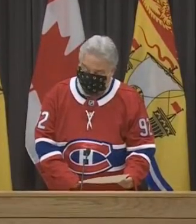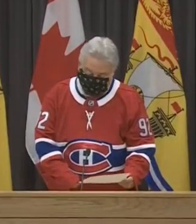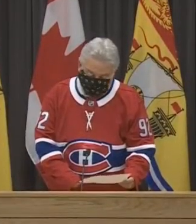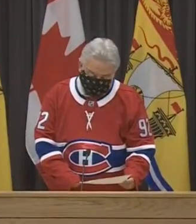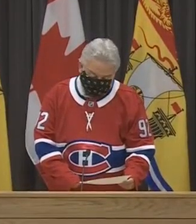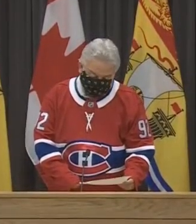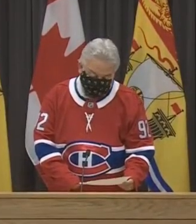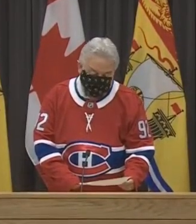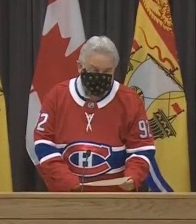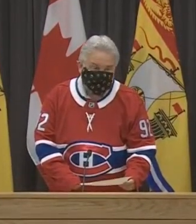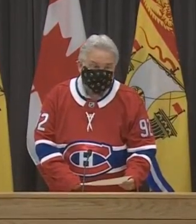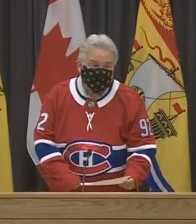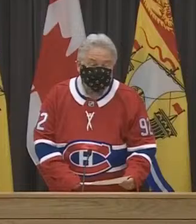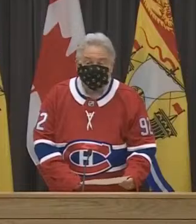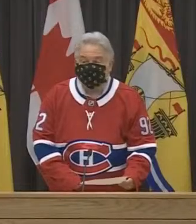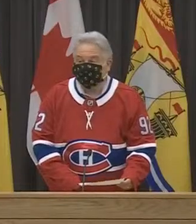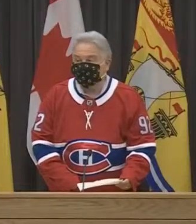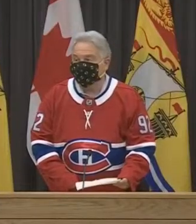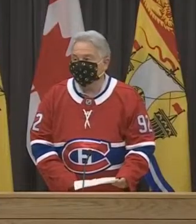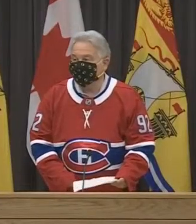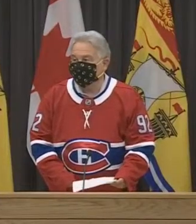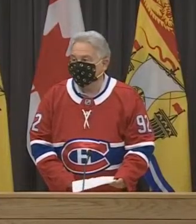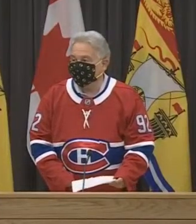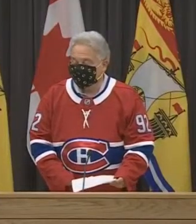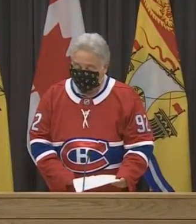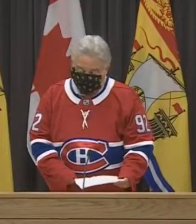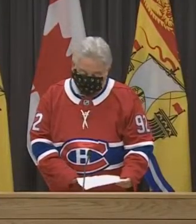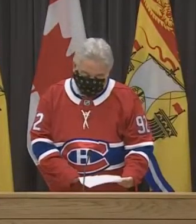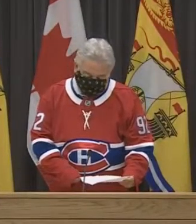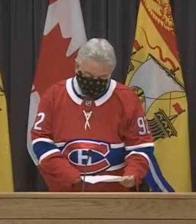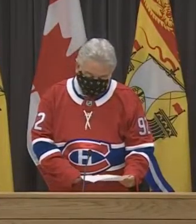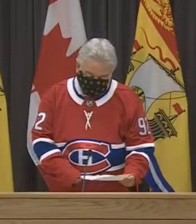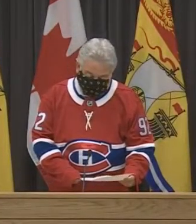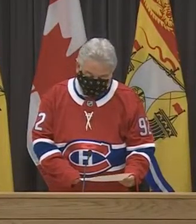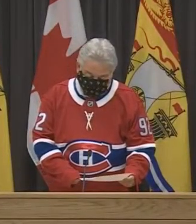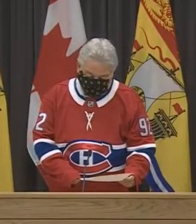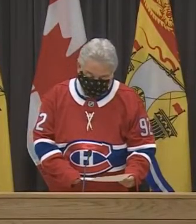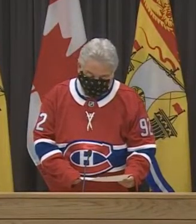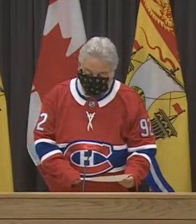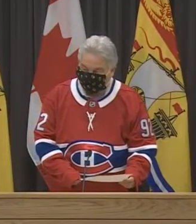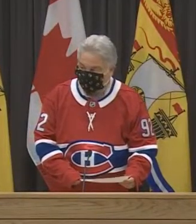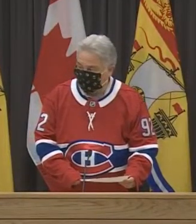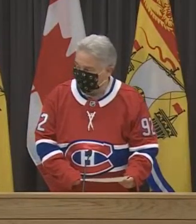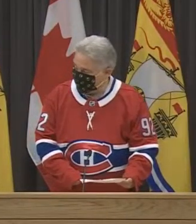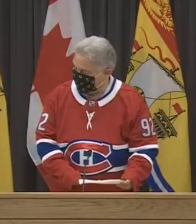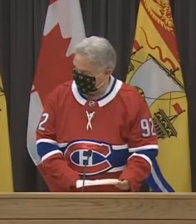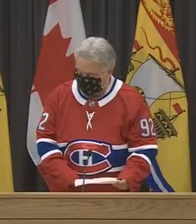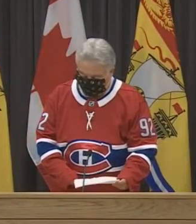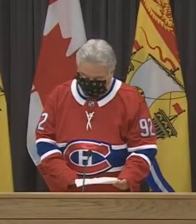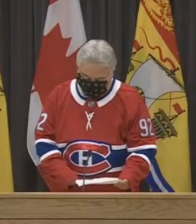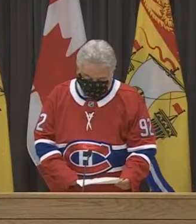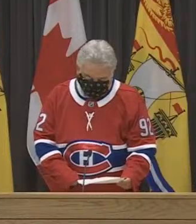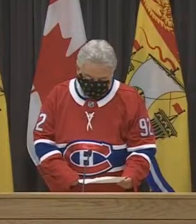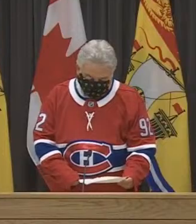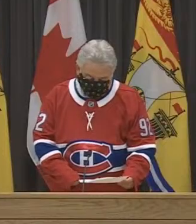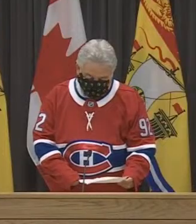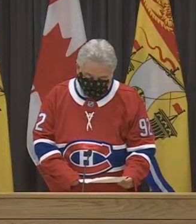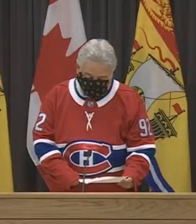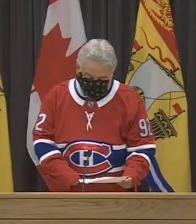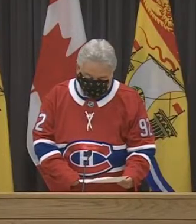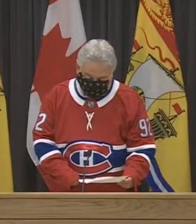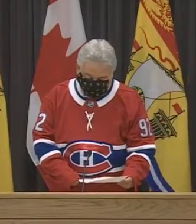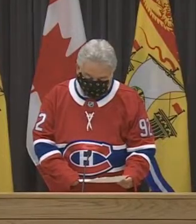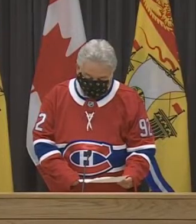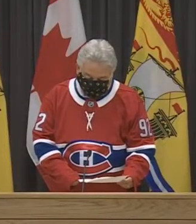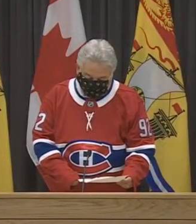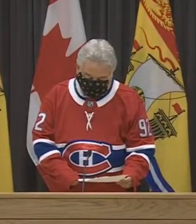de la Santé. Speaking on behalf of the province today are Dr. Jennifer Russell, the province's